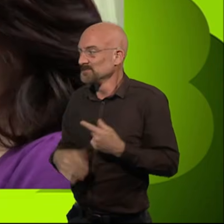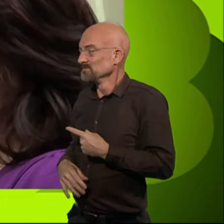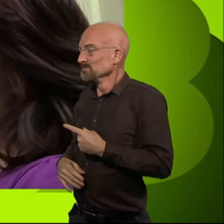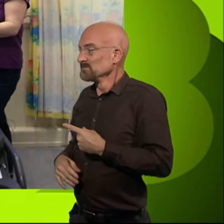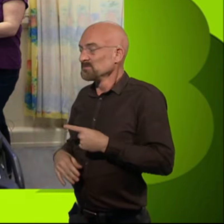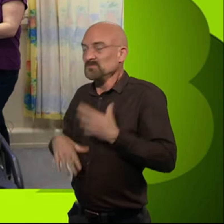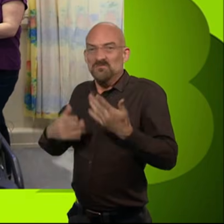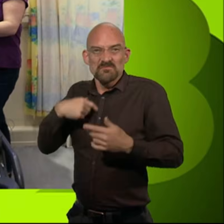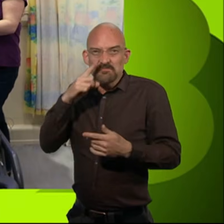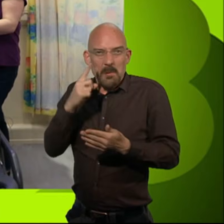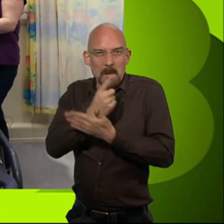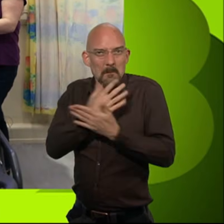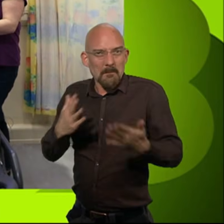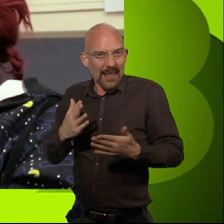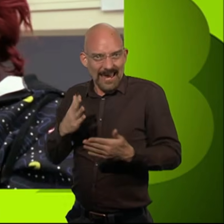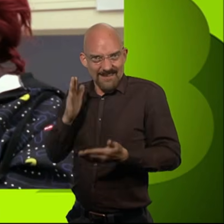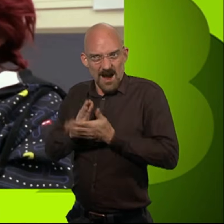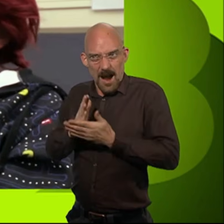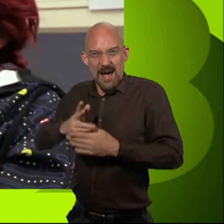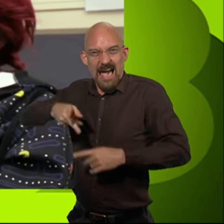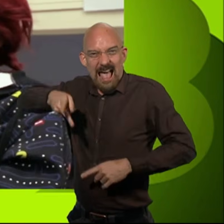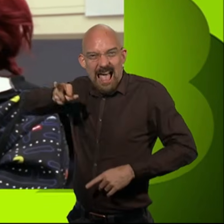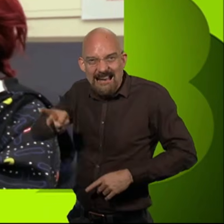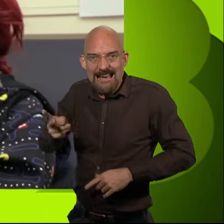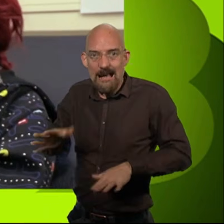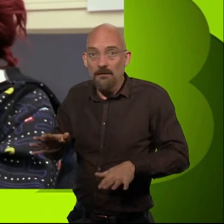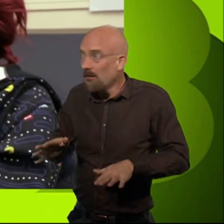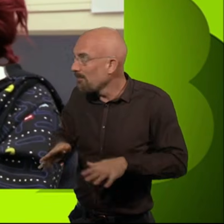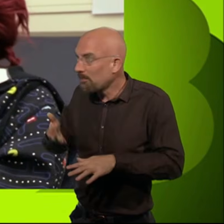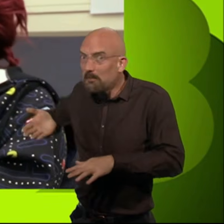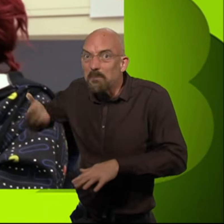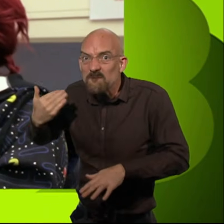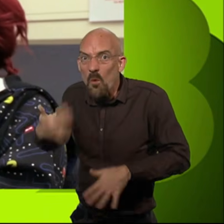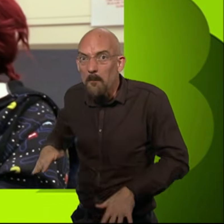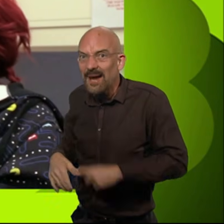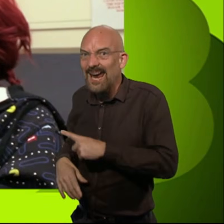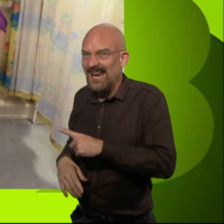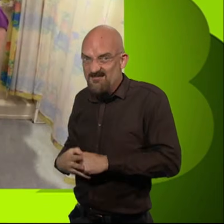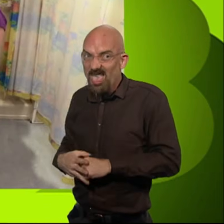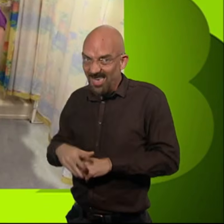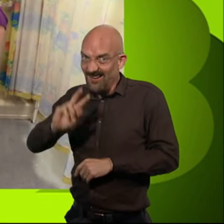believe she's done it again. You mean she's done it before? It only happened twice.